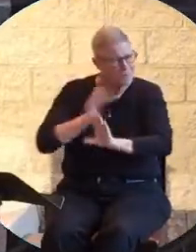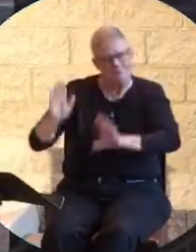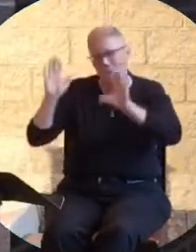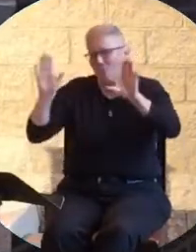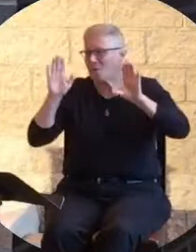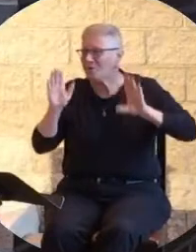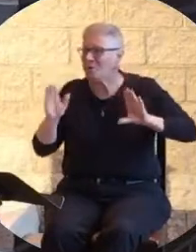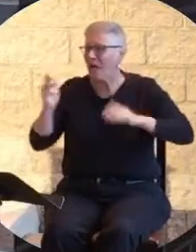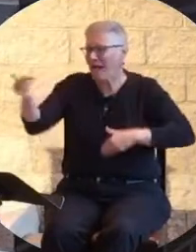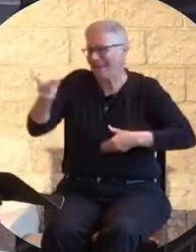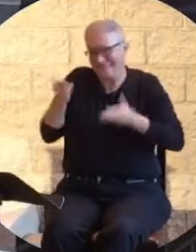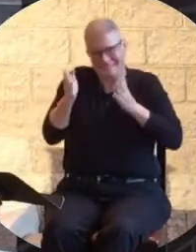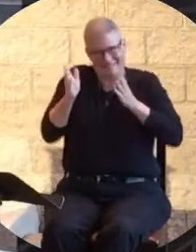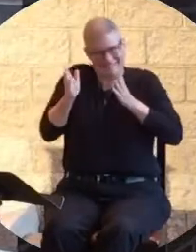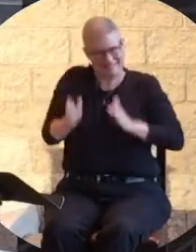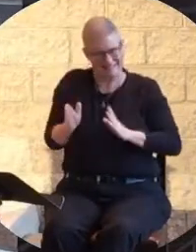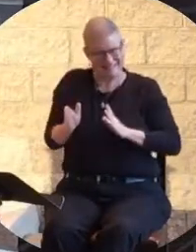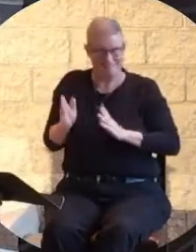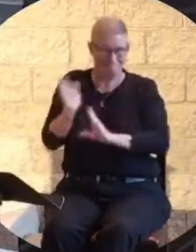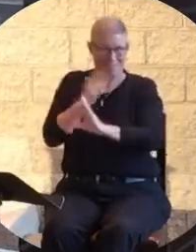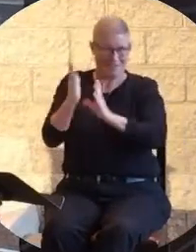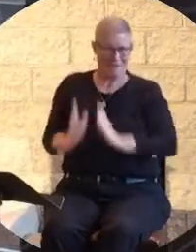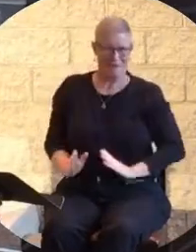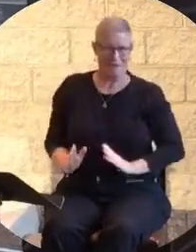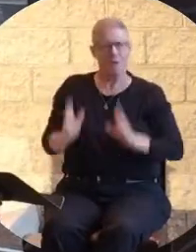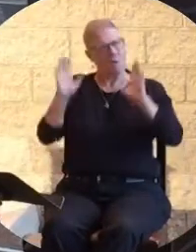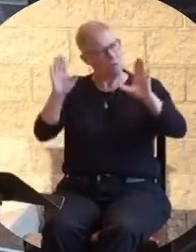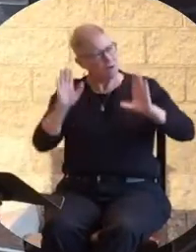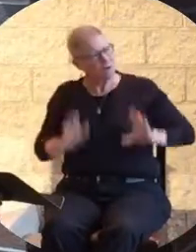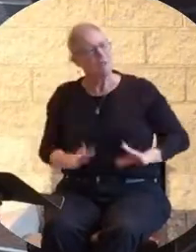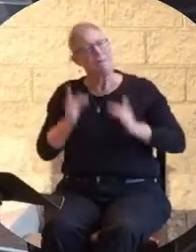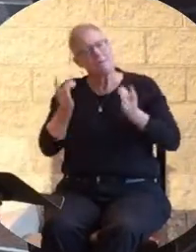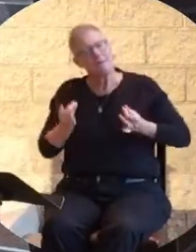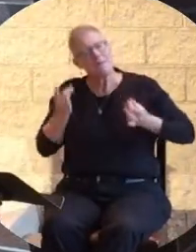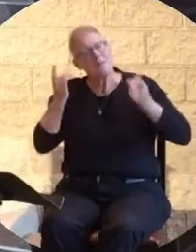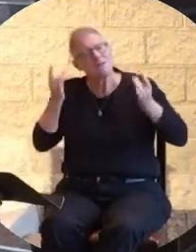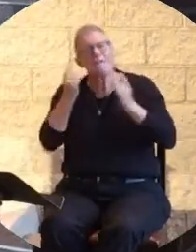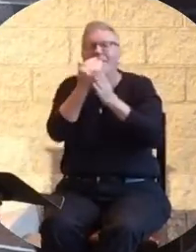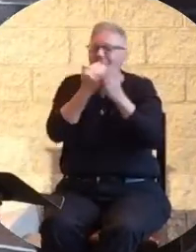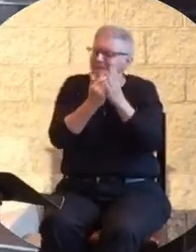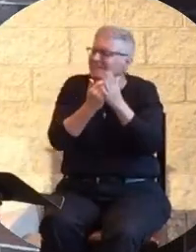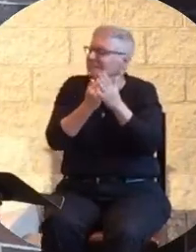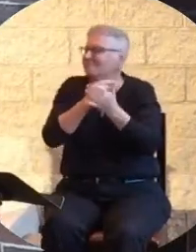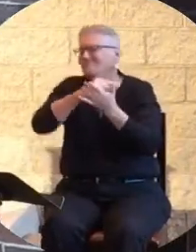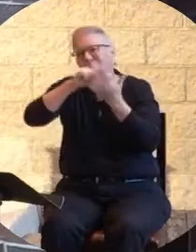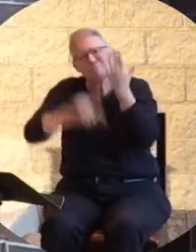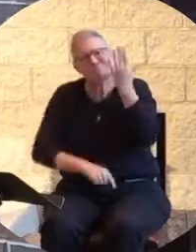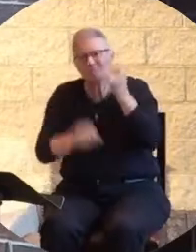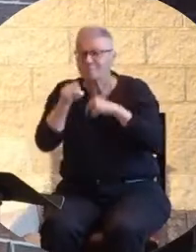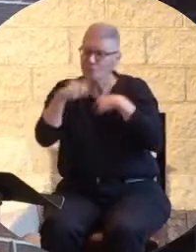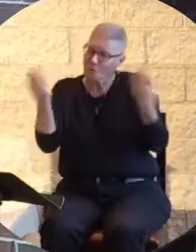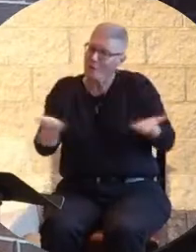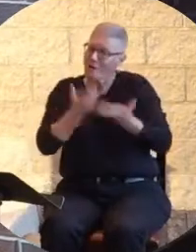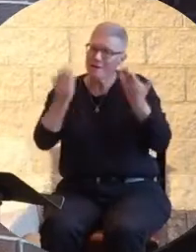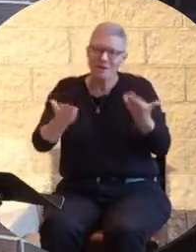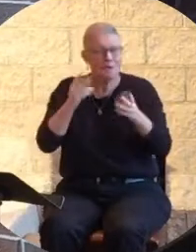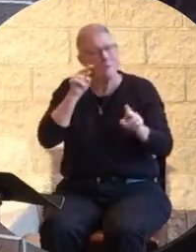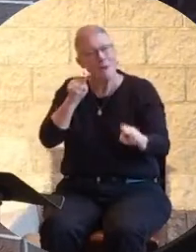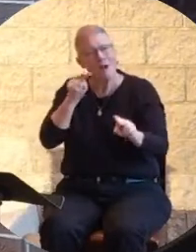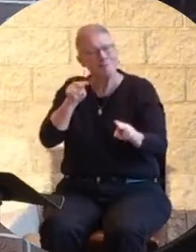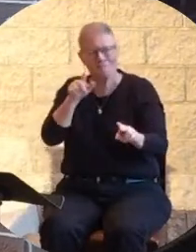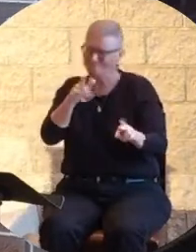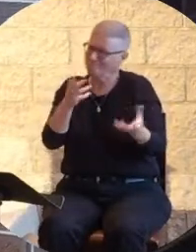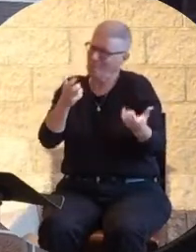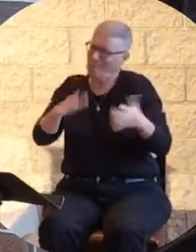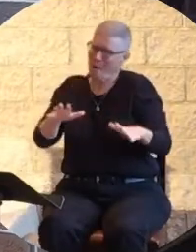We have a wonderful meditation, a wonderful lesson. You are here and you do not want to miss this. So come on